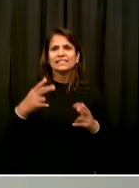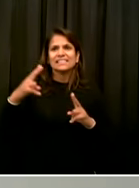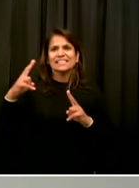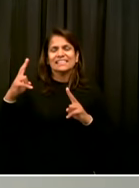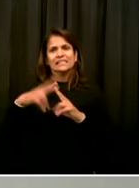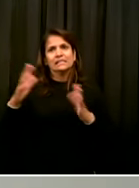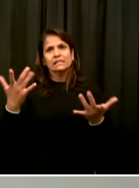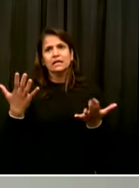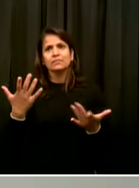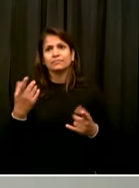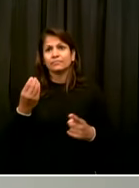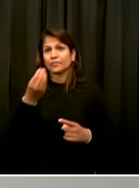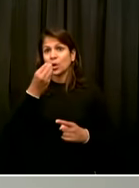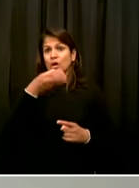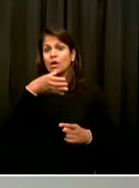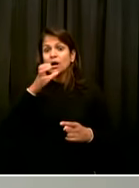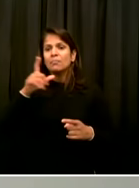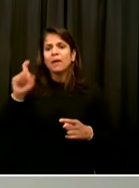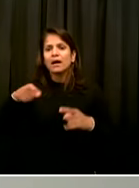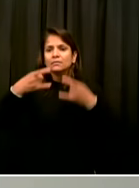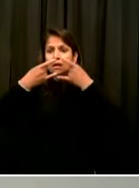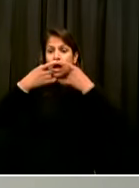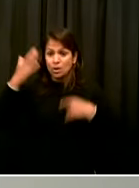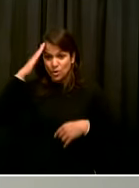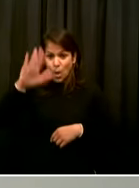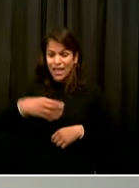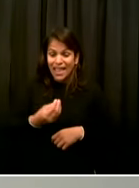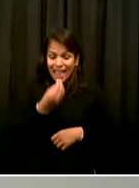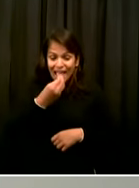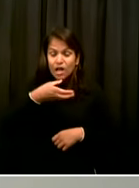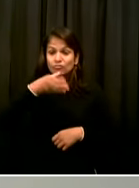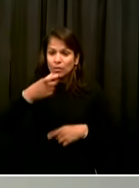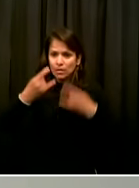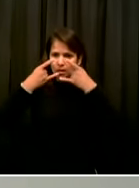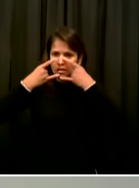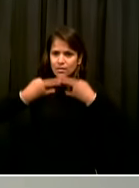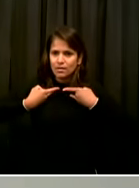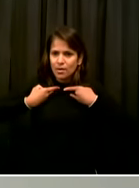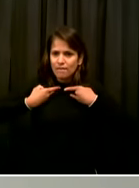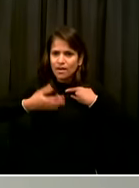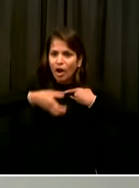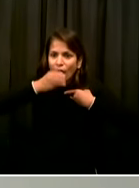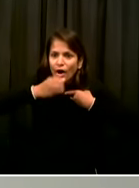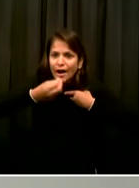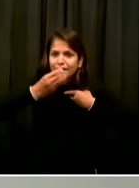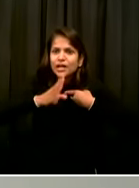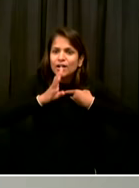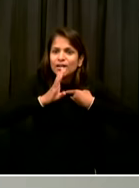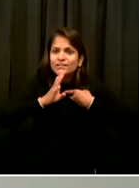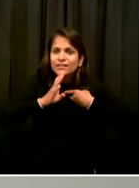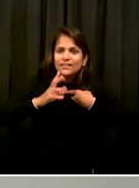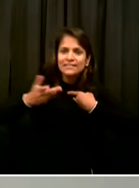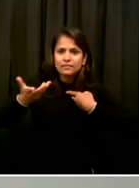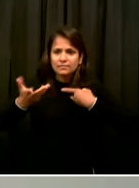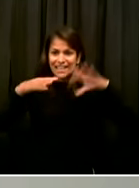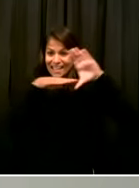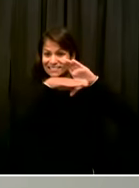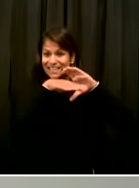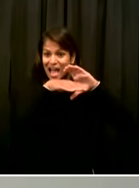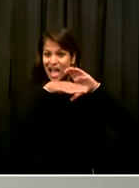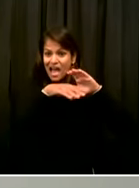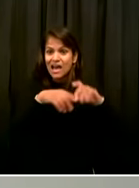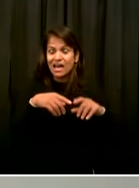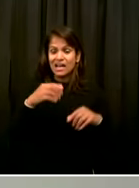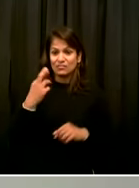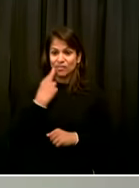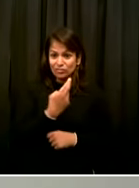protection is riskier than a place where you can. And of course, when people are eating and drinking, they can't wear that type of facial protection.